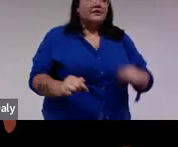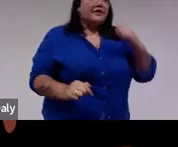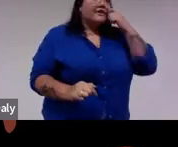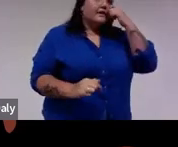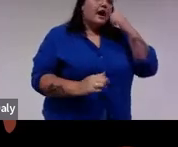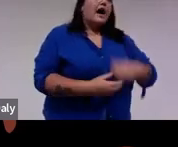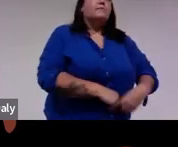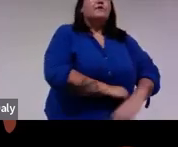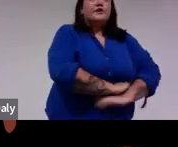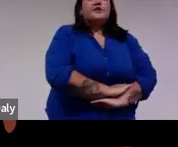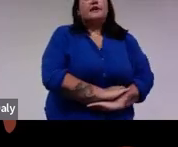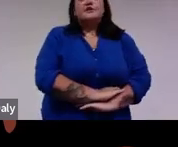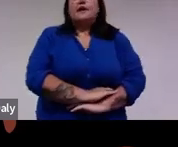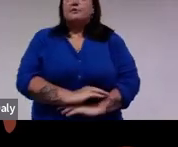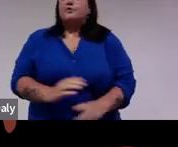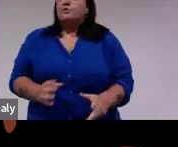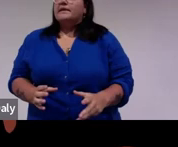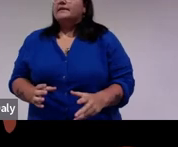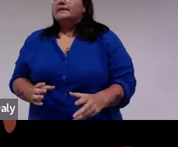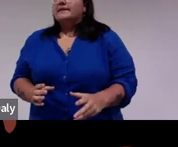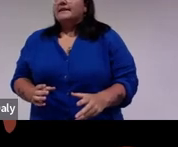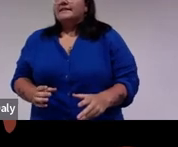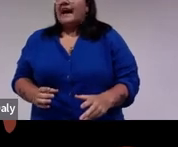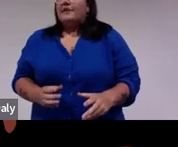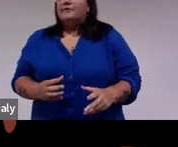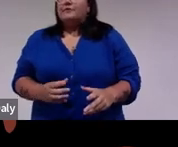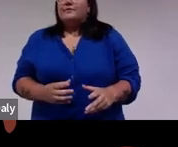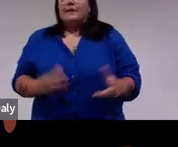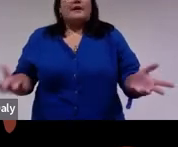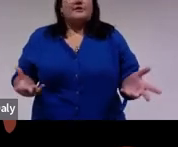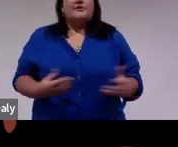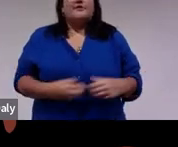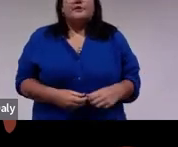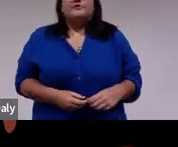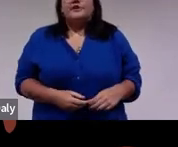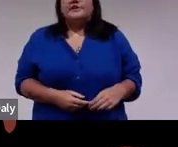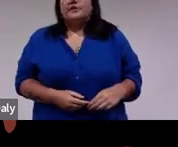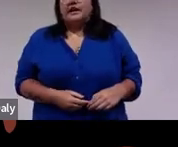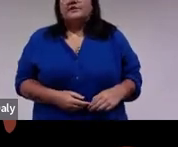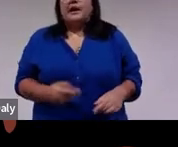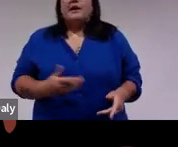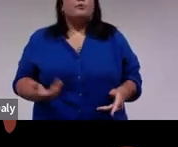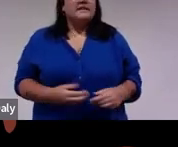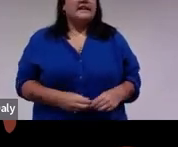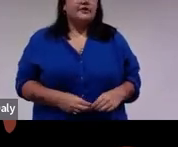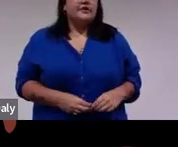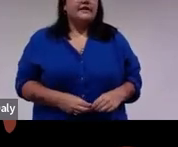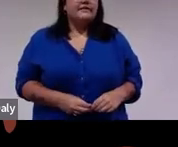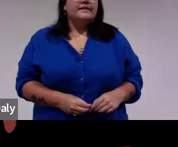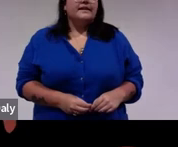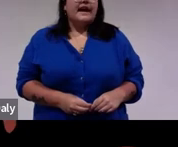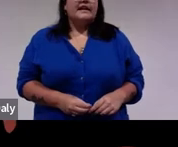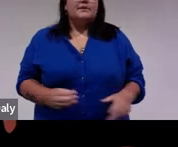now in turn, I'm the third generation of Aboriginal women to have a bachelor's degree from the University of Newcastle. I'm now on my second